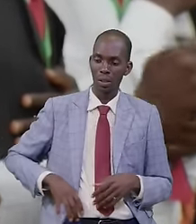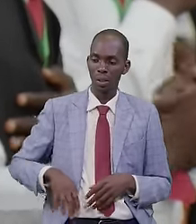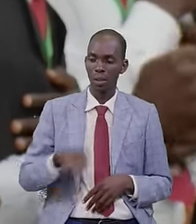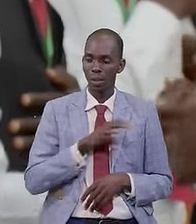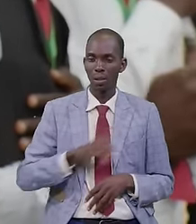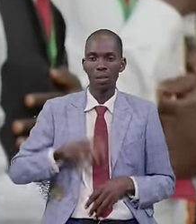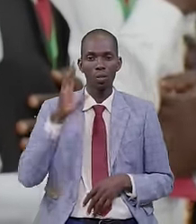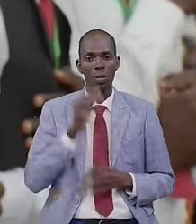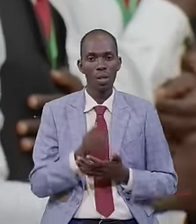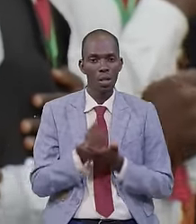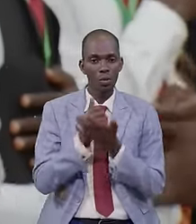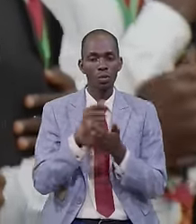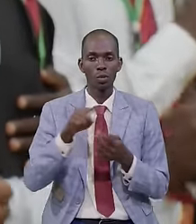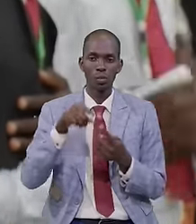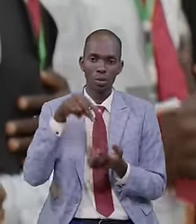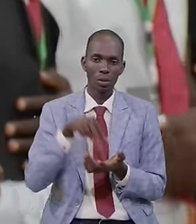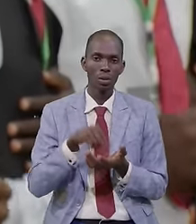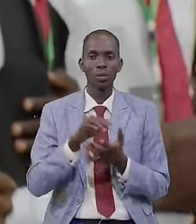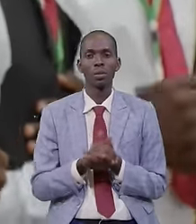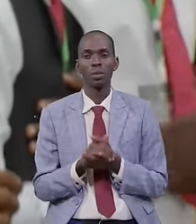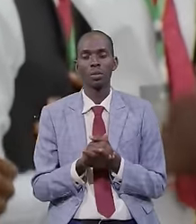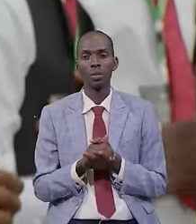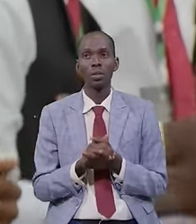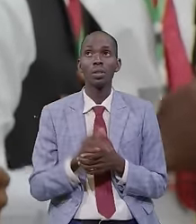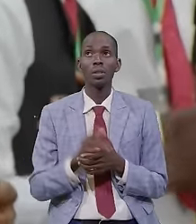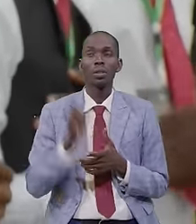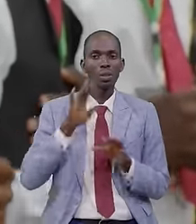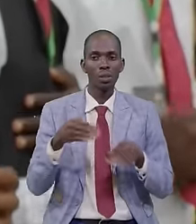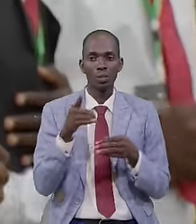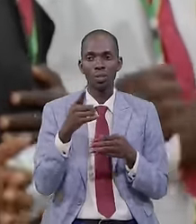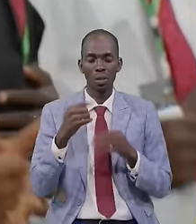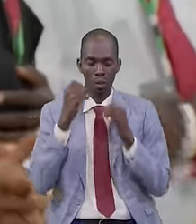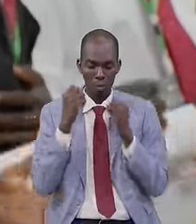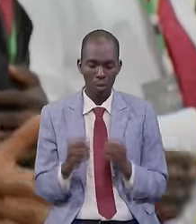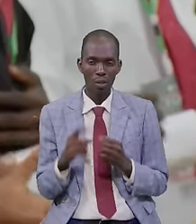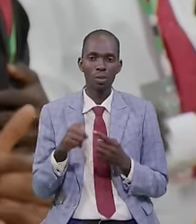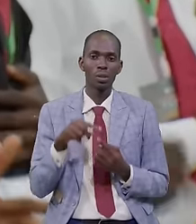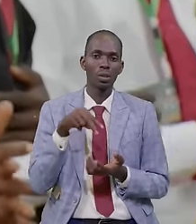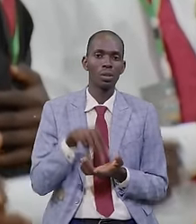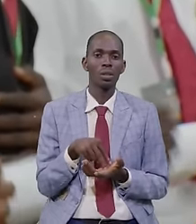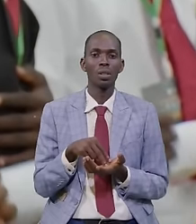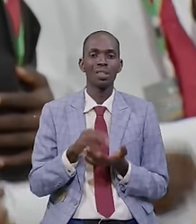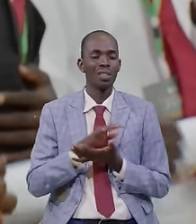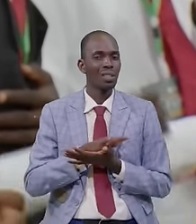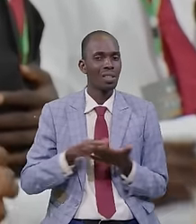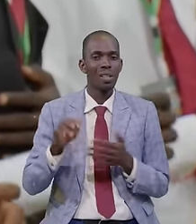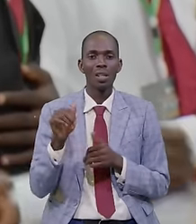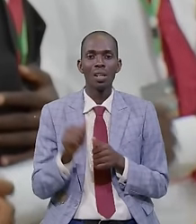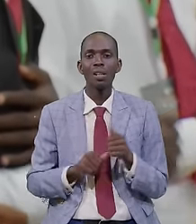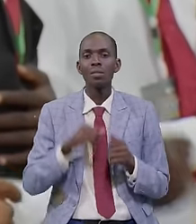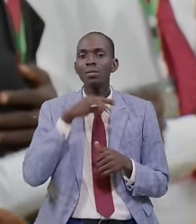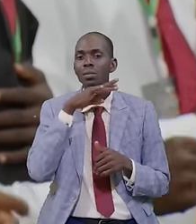stand. Give you the power to stand. Cleanse every corruption out of your